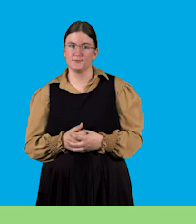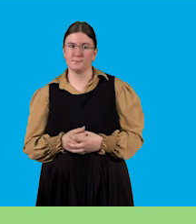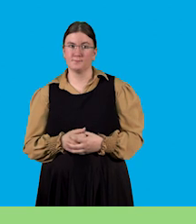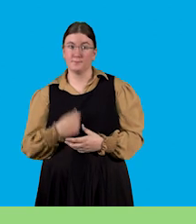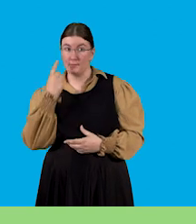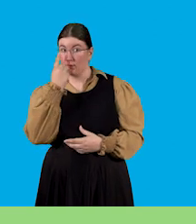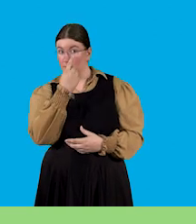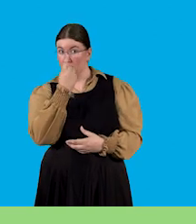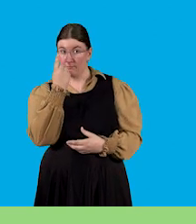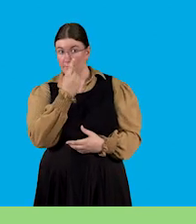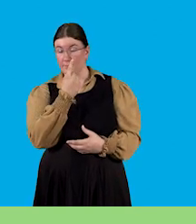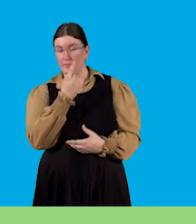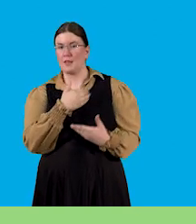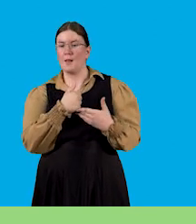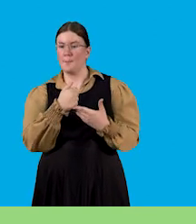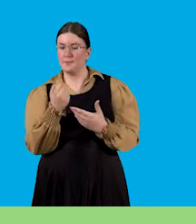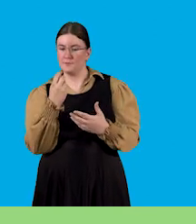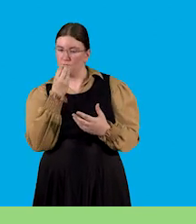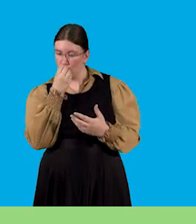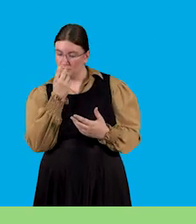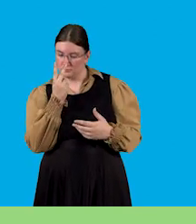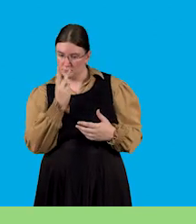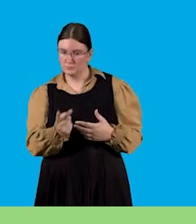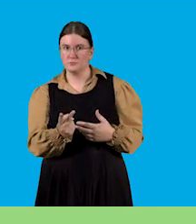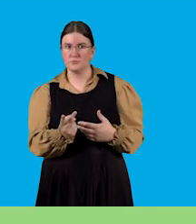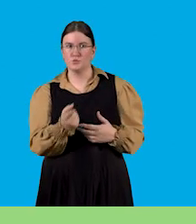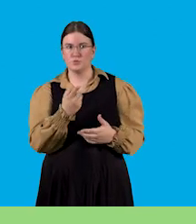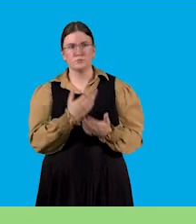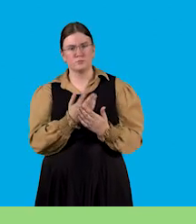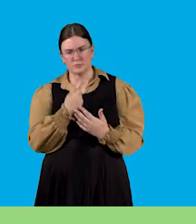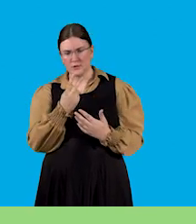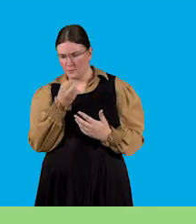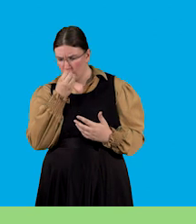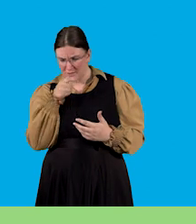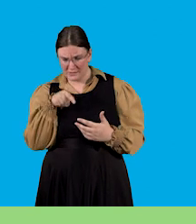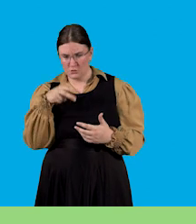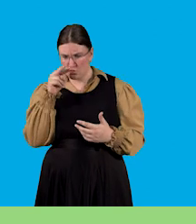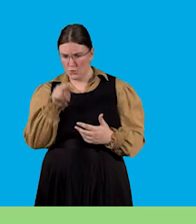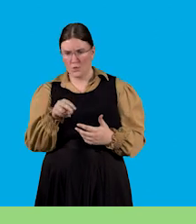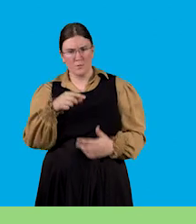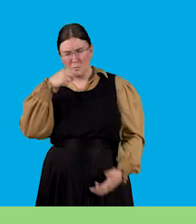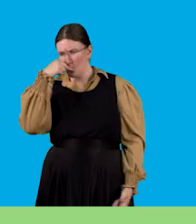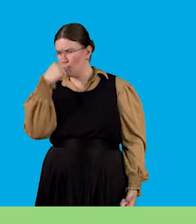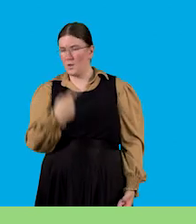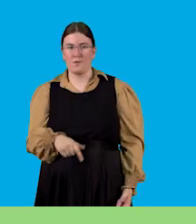Your eyes are involved in the process of seeing. You are going to see that the food looks appetizing.